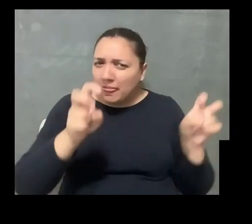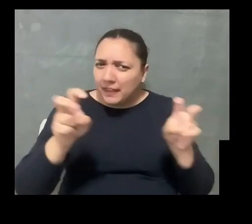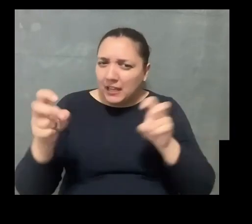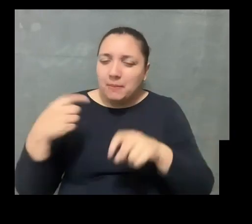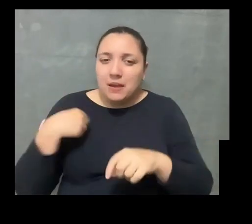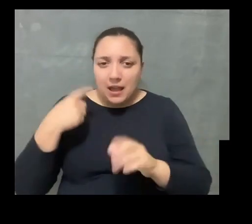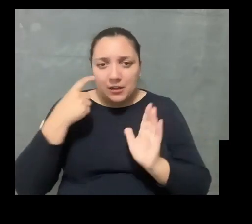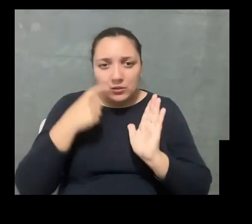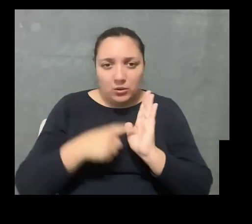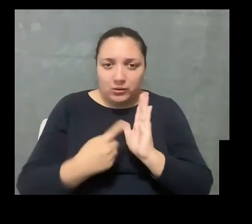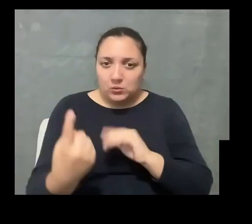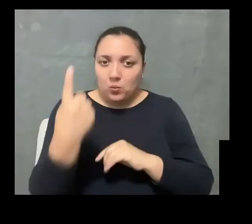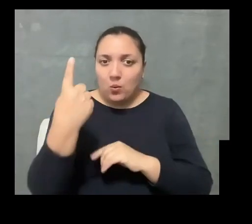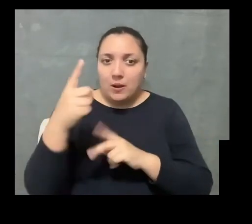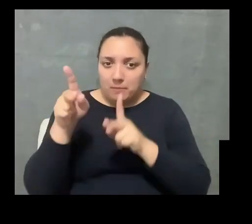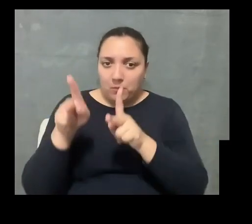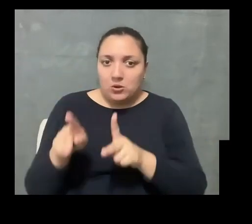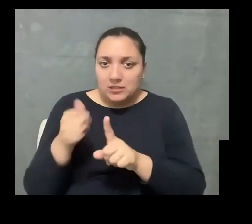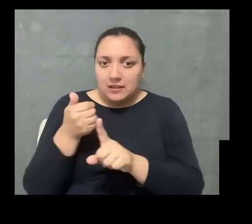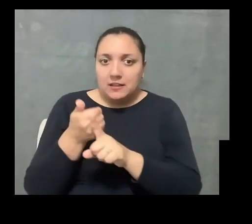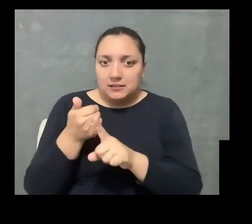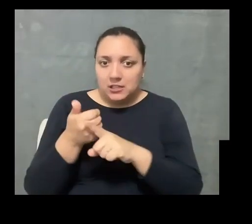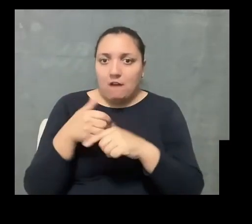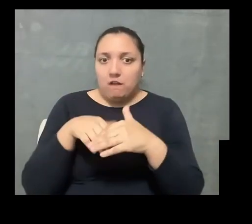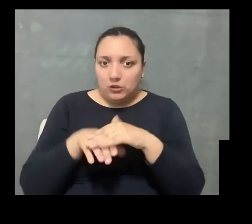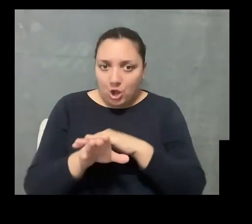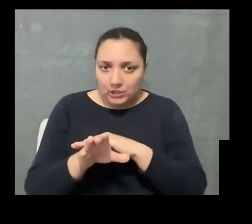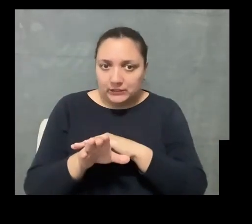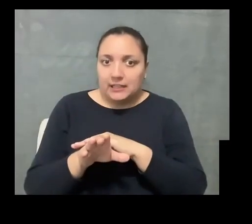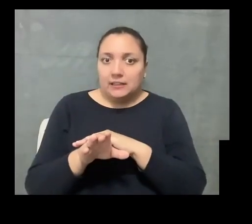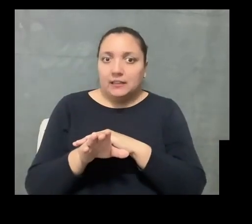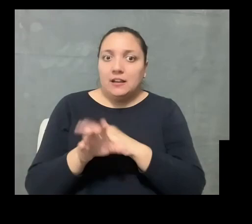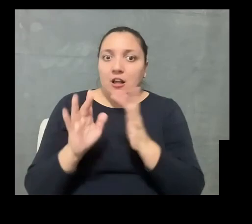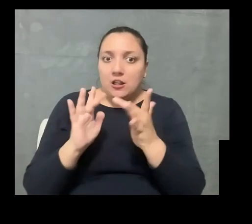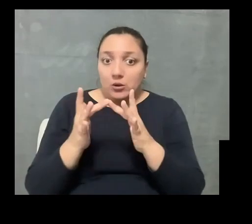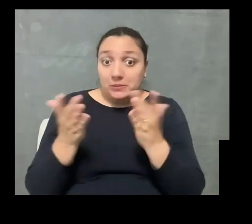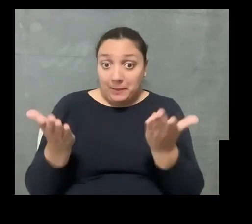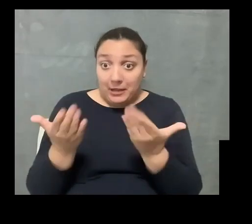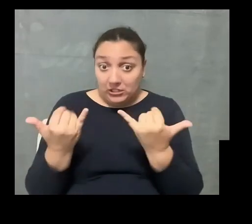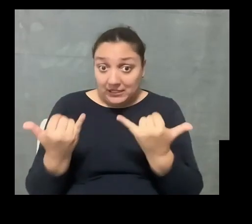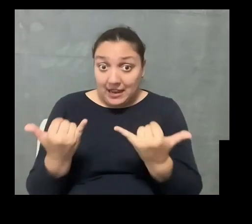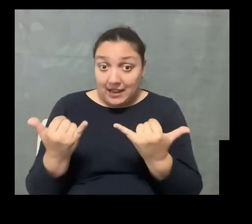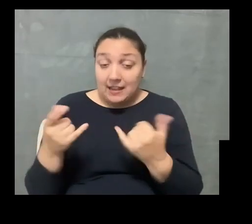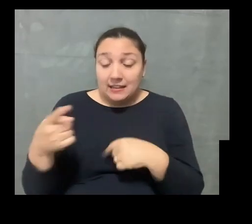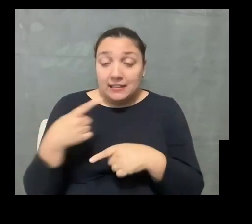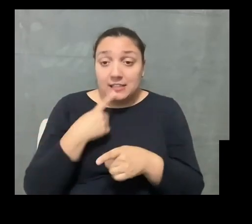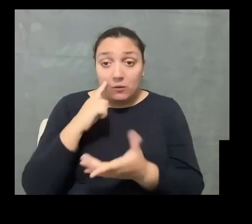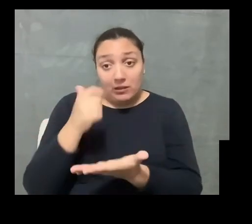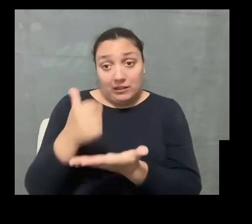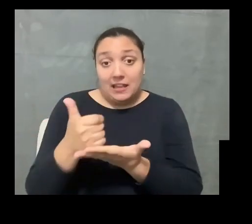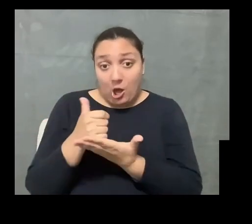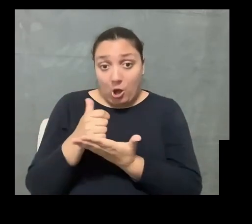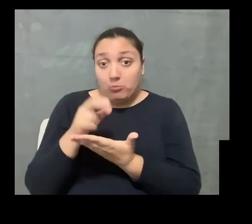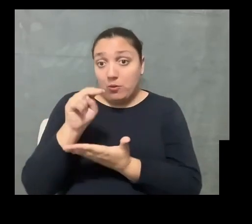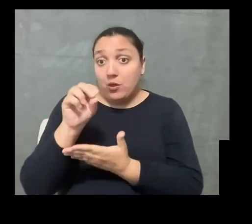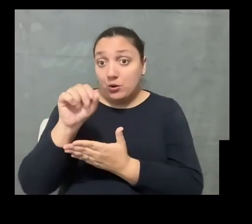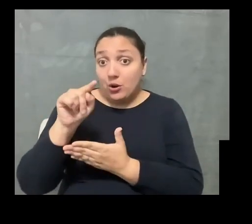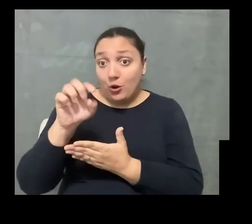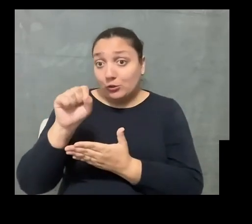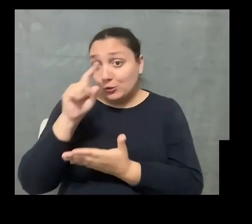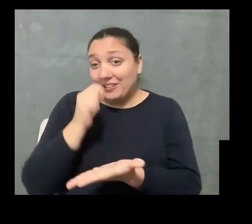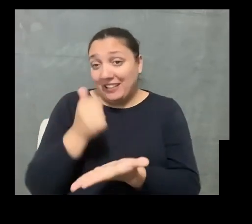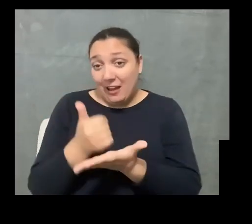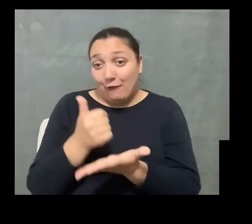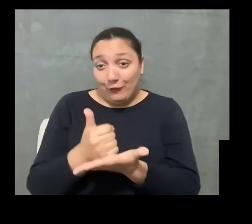has logged on to the website and he's here today and he said that they're really helpful. So please take a look when you get the